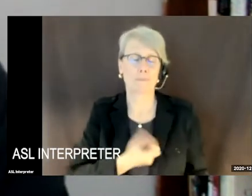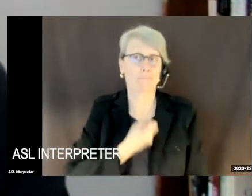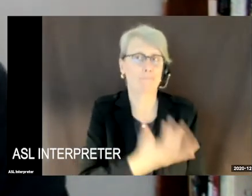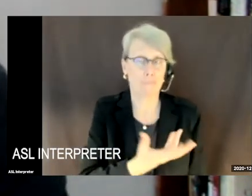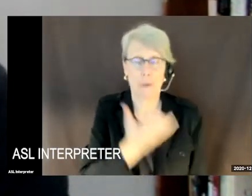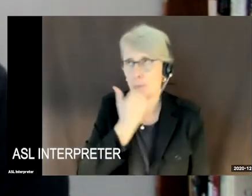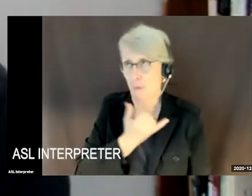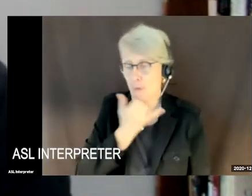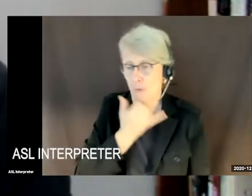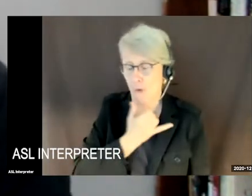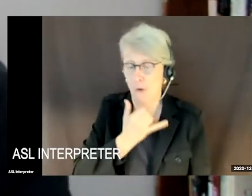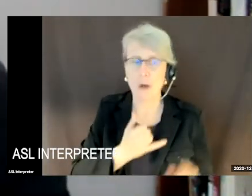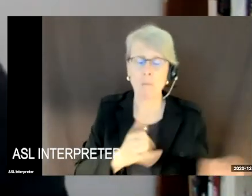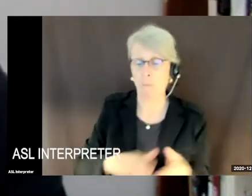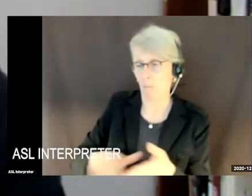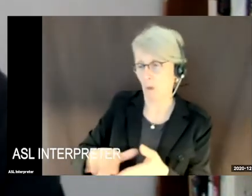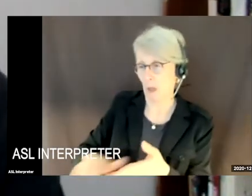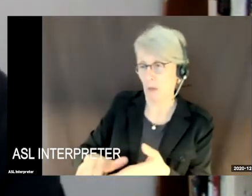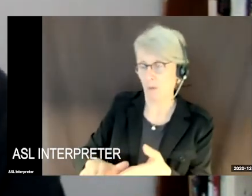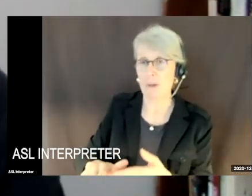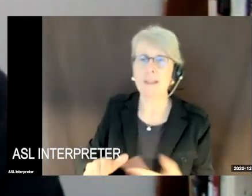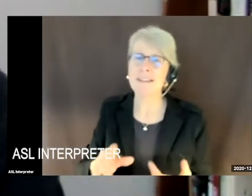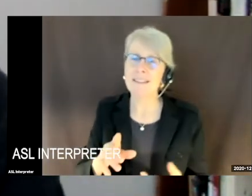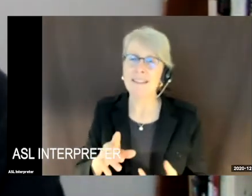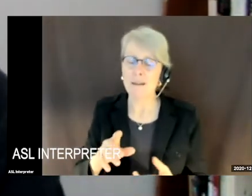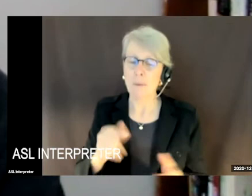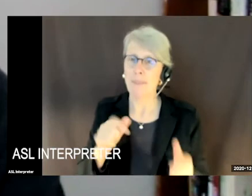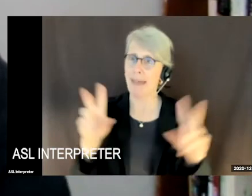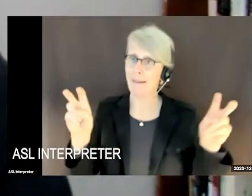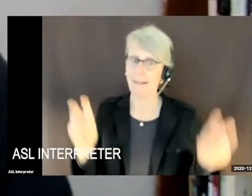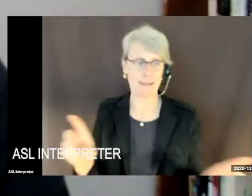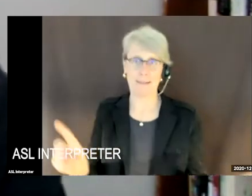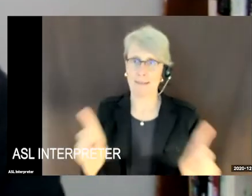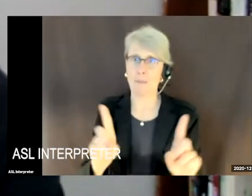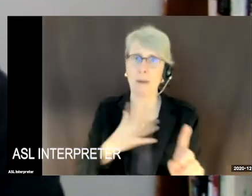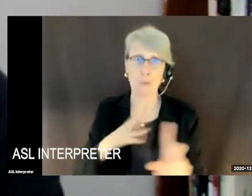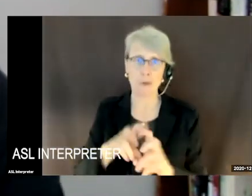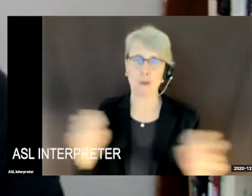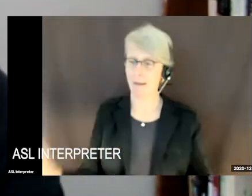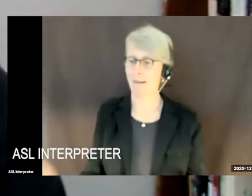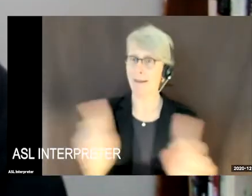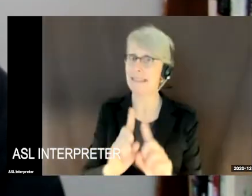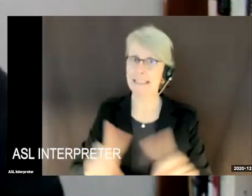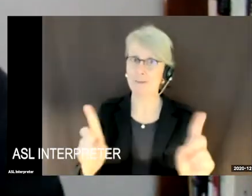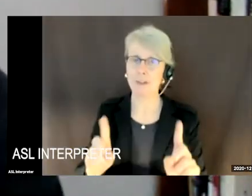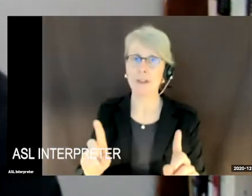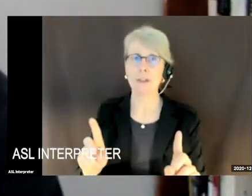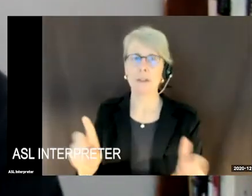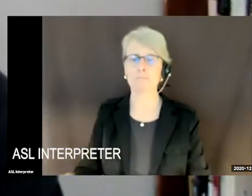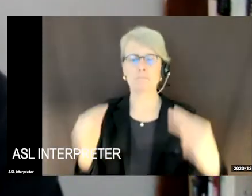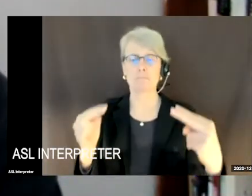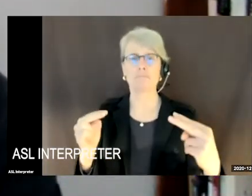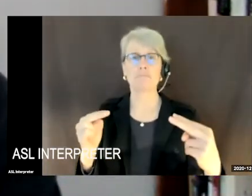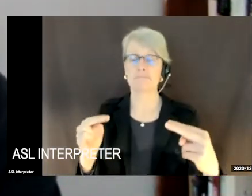you admit you are wrong, and then you'll be forgiven. She said the walk is the opposite. She had done the walk in the workshop. She said, first you're treated